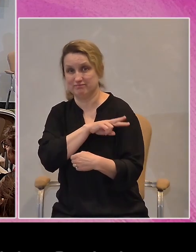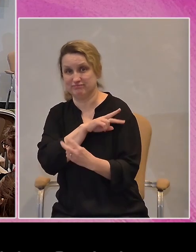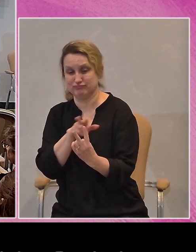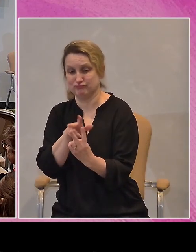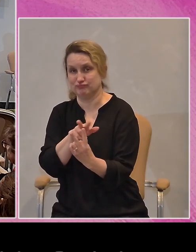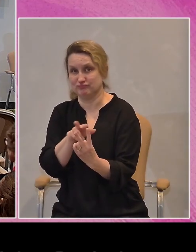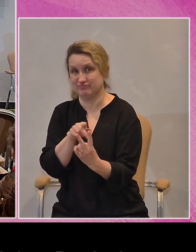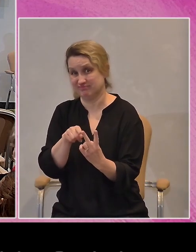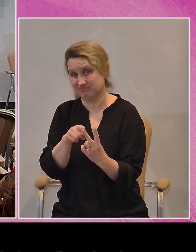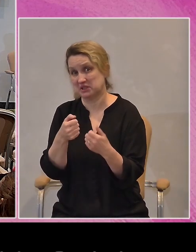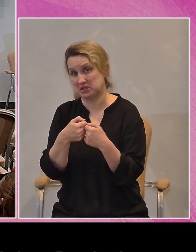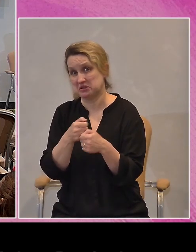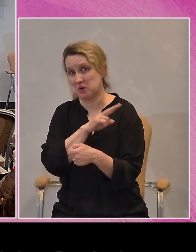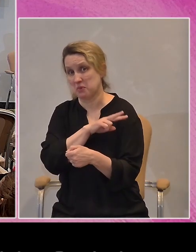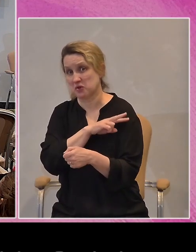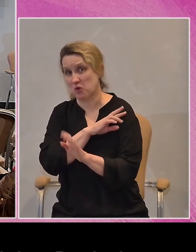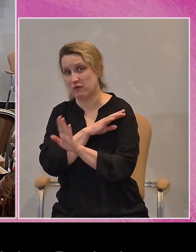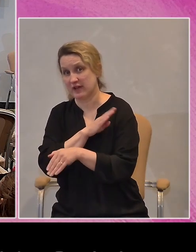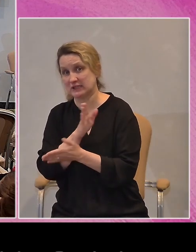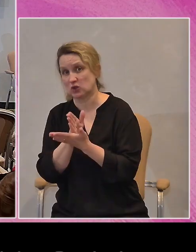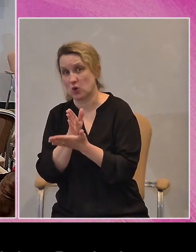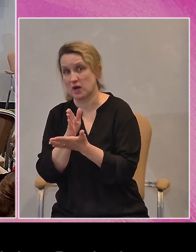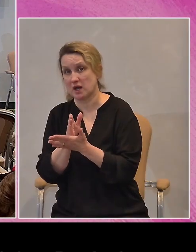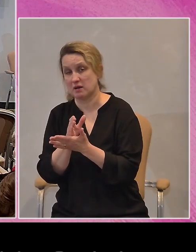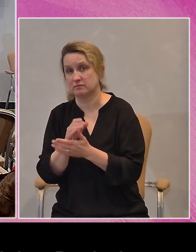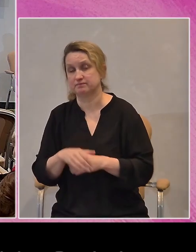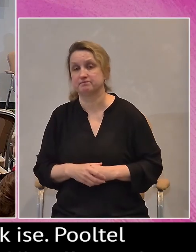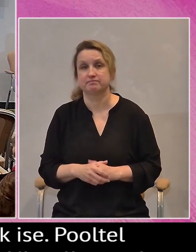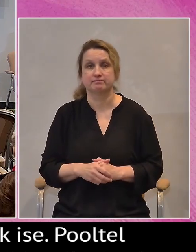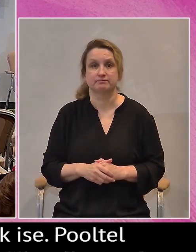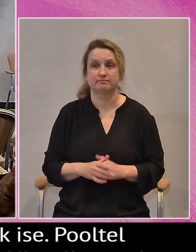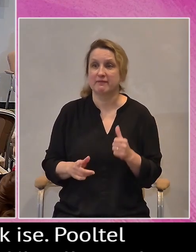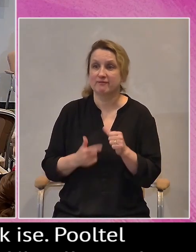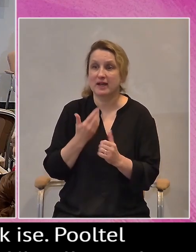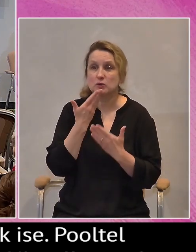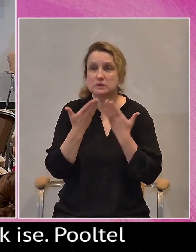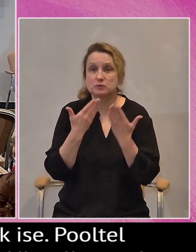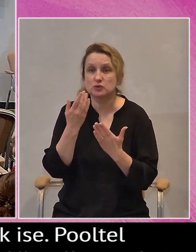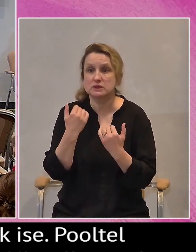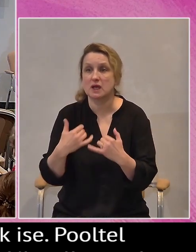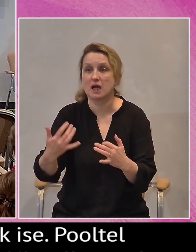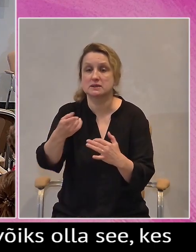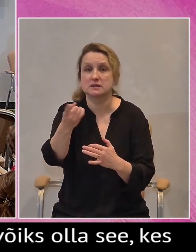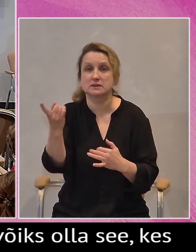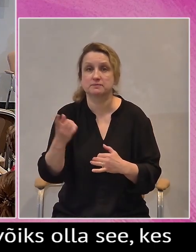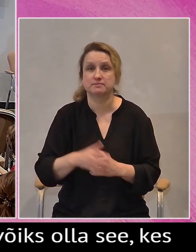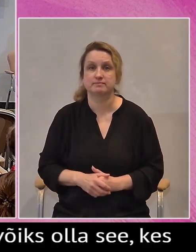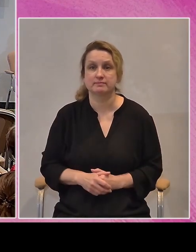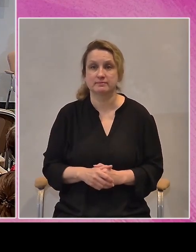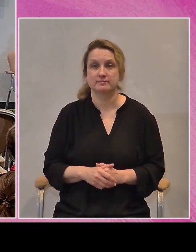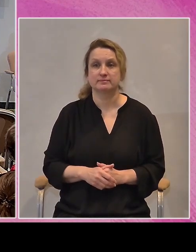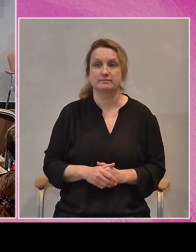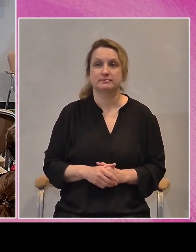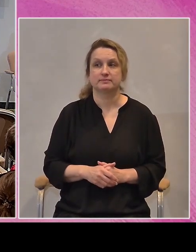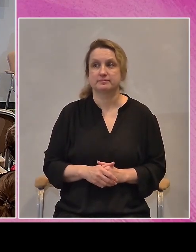a geneticist or a rheumatologist. So the rheumatologist should be on board. Are there any other questions from the